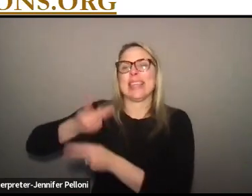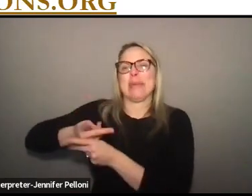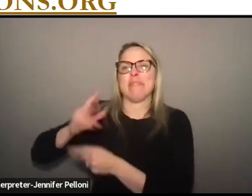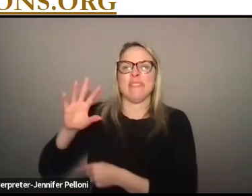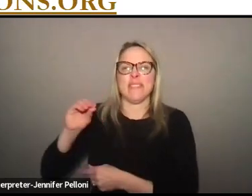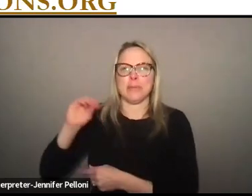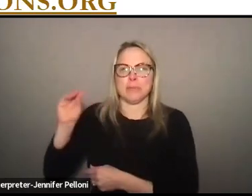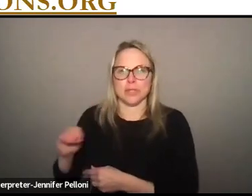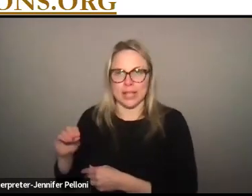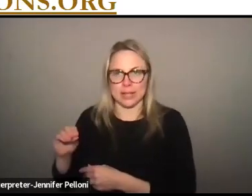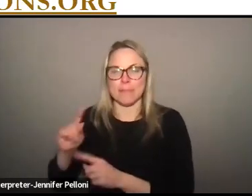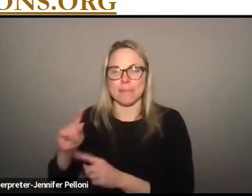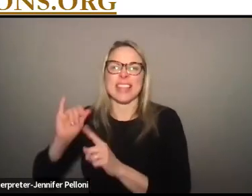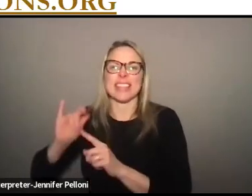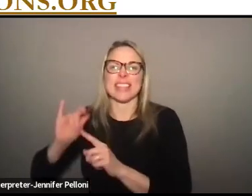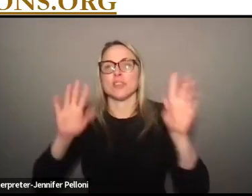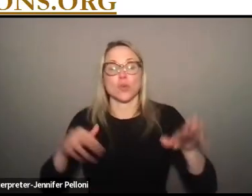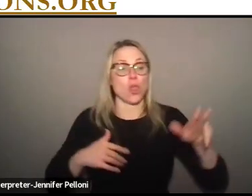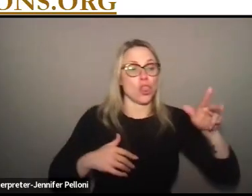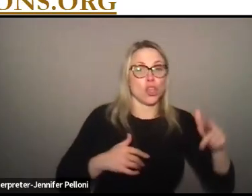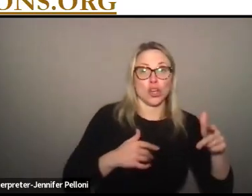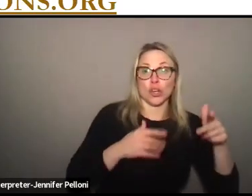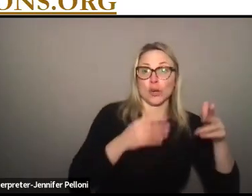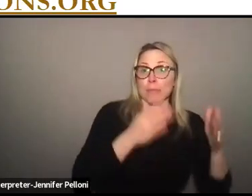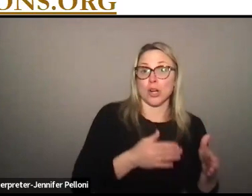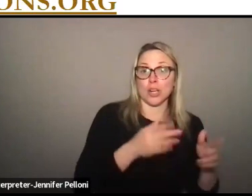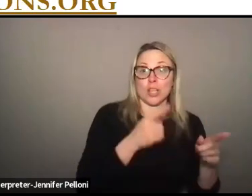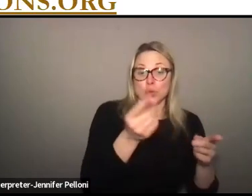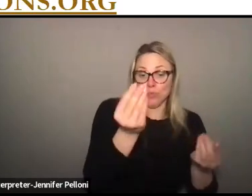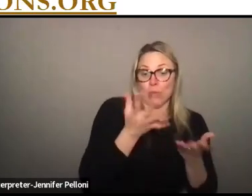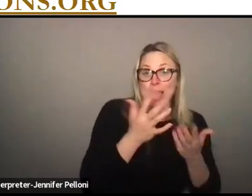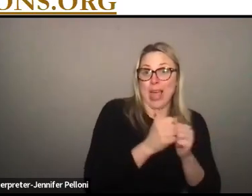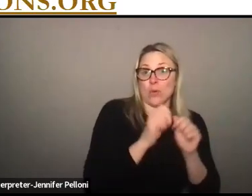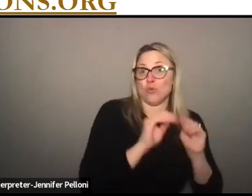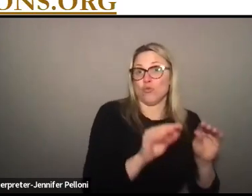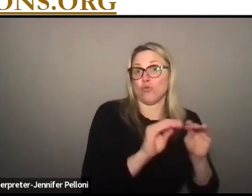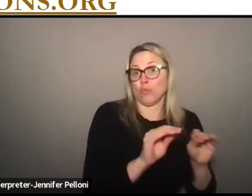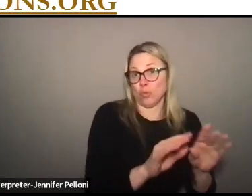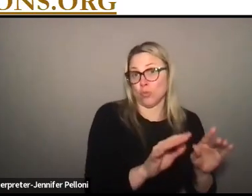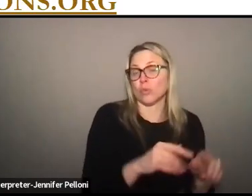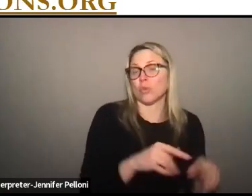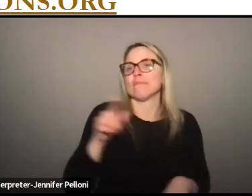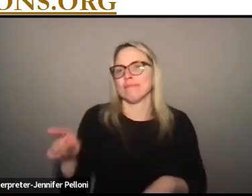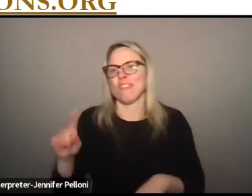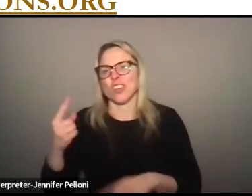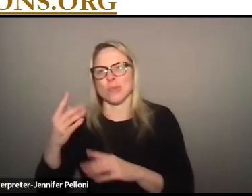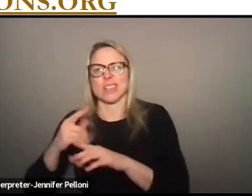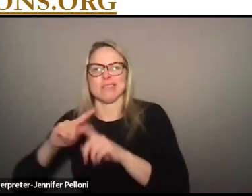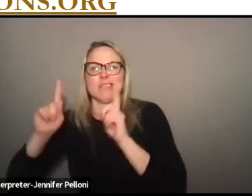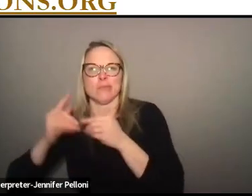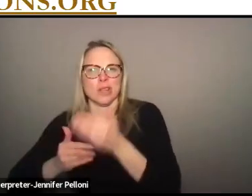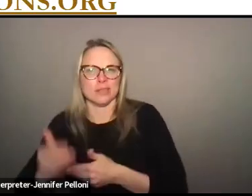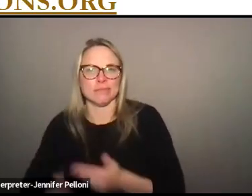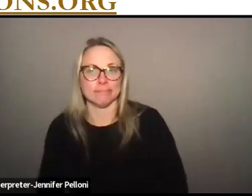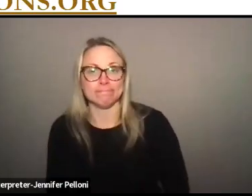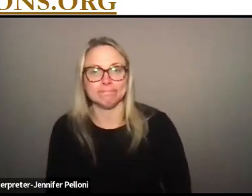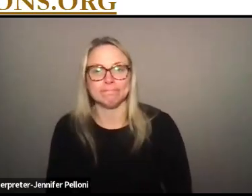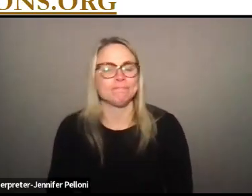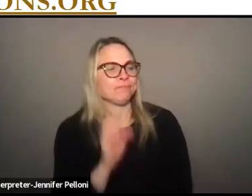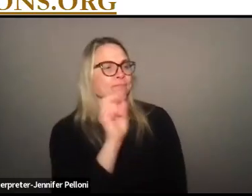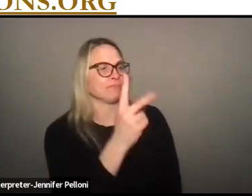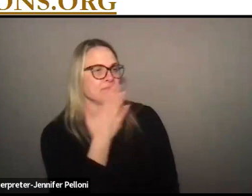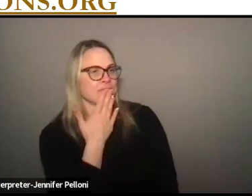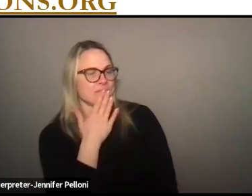first party. But for the third party, you tell us how you want that to be distributed. Okay, thank